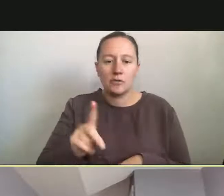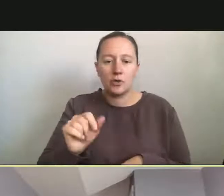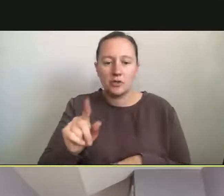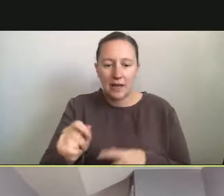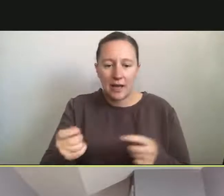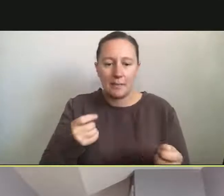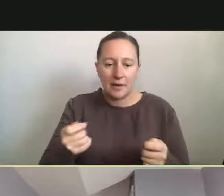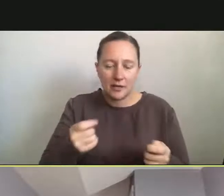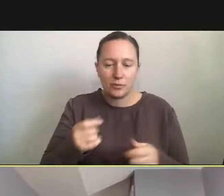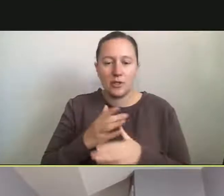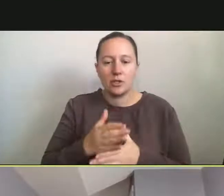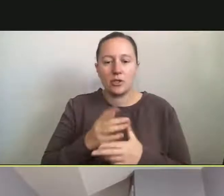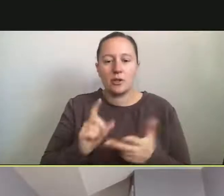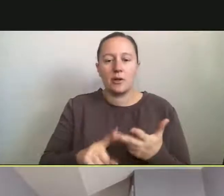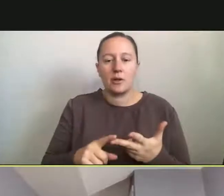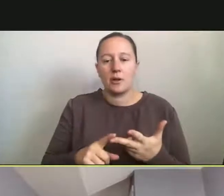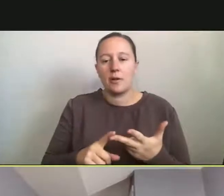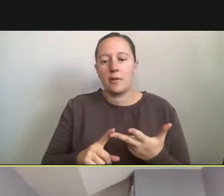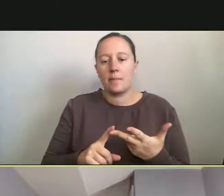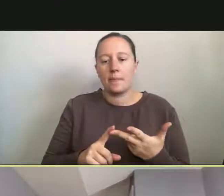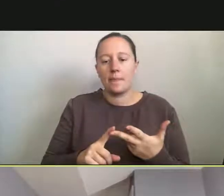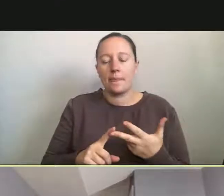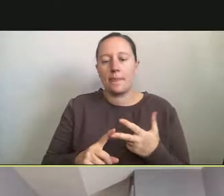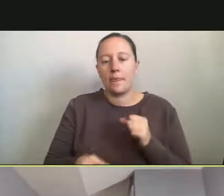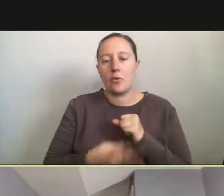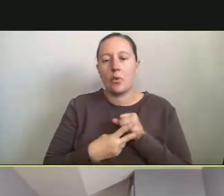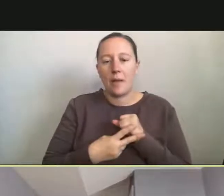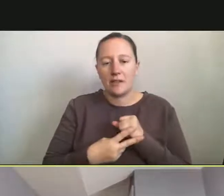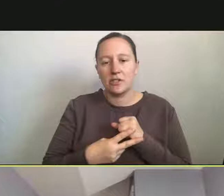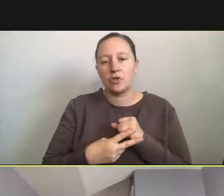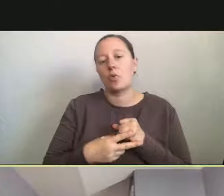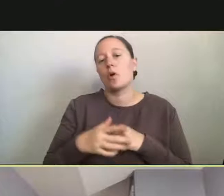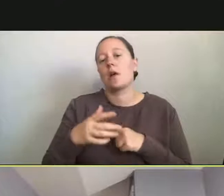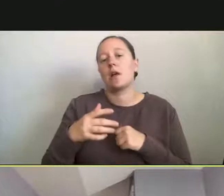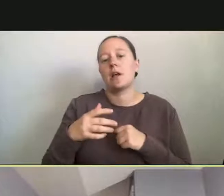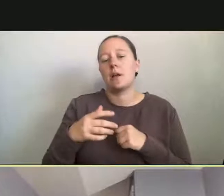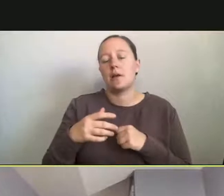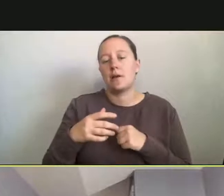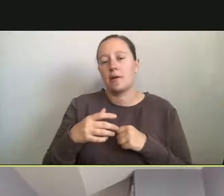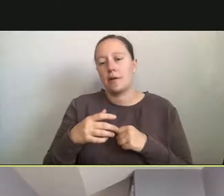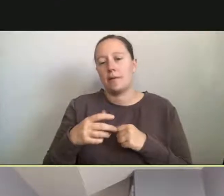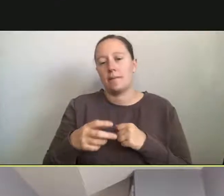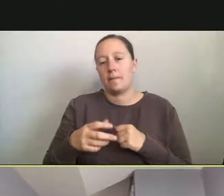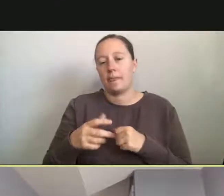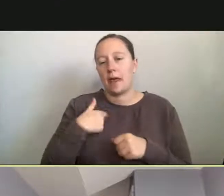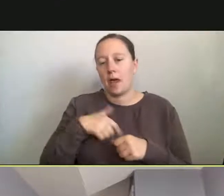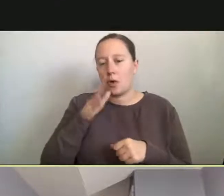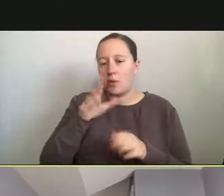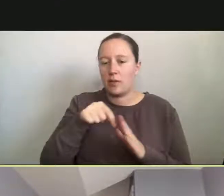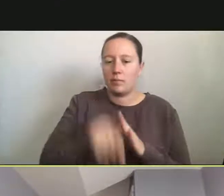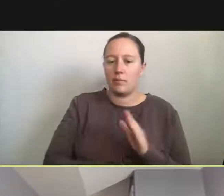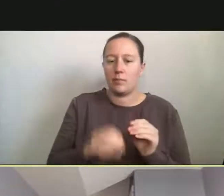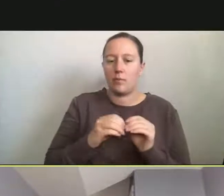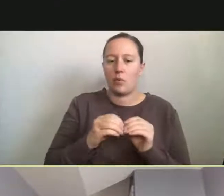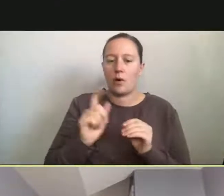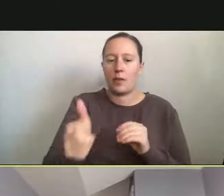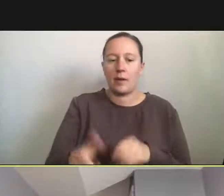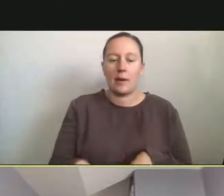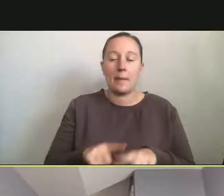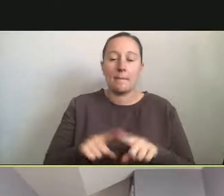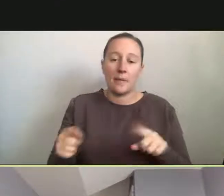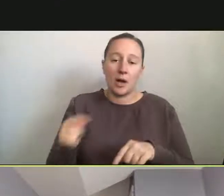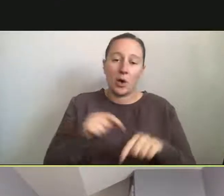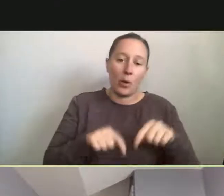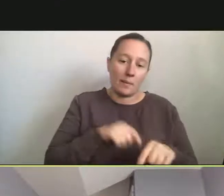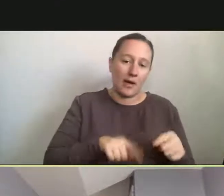sharing, and desirable repository characteristics. And I'll discuss these in more detail later. But going back to my sort